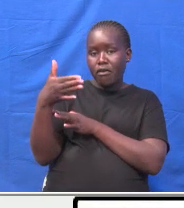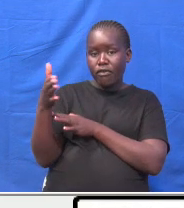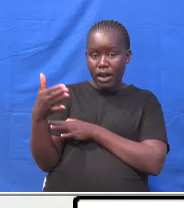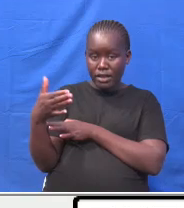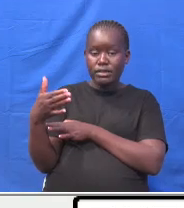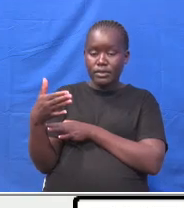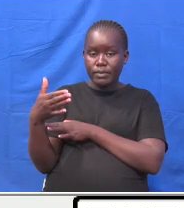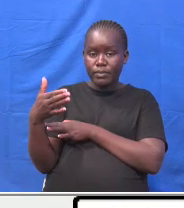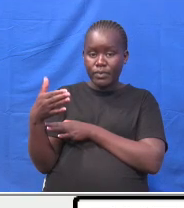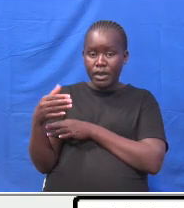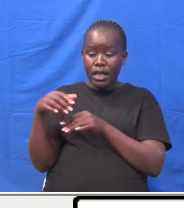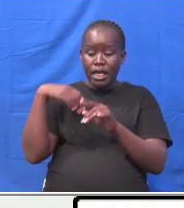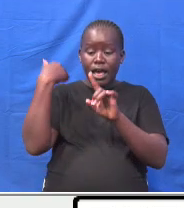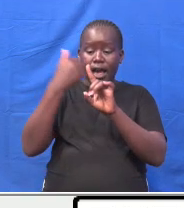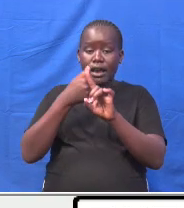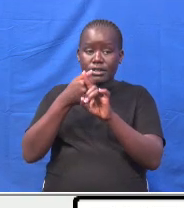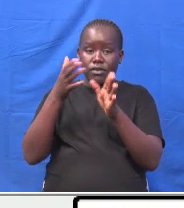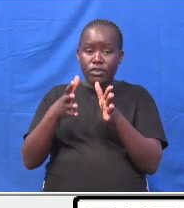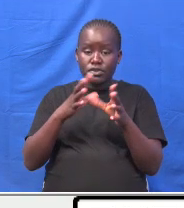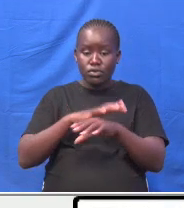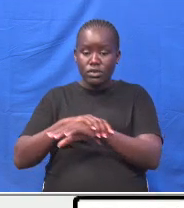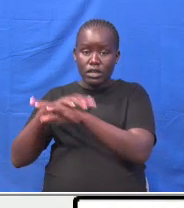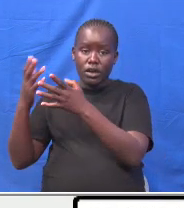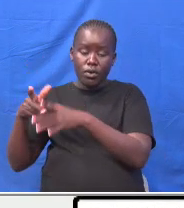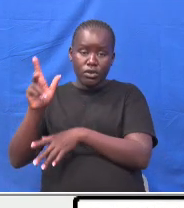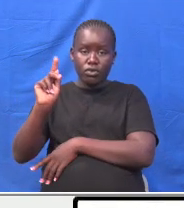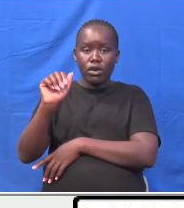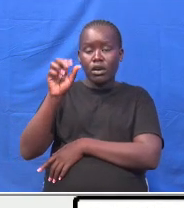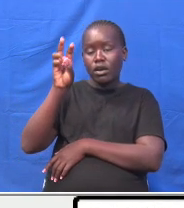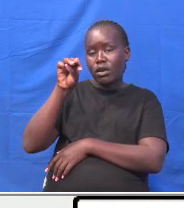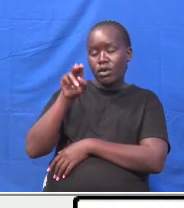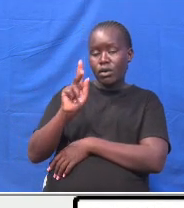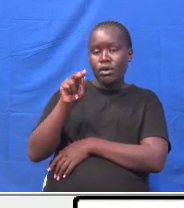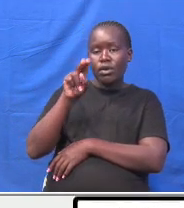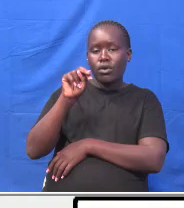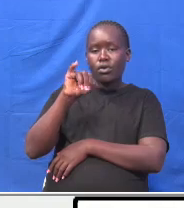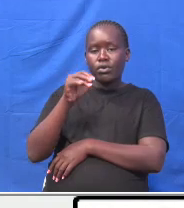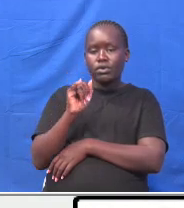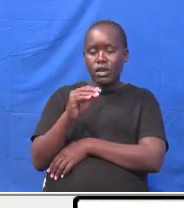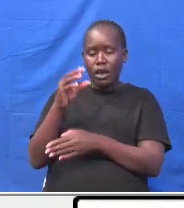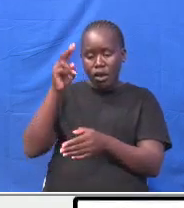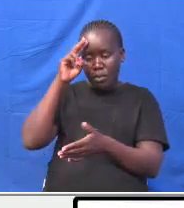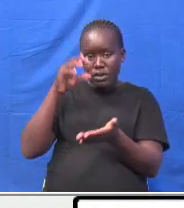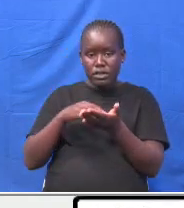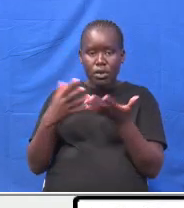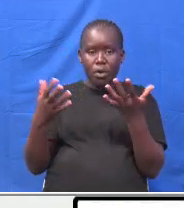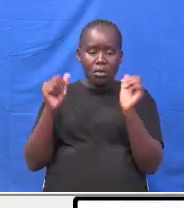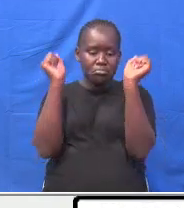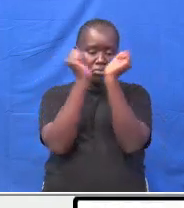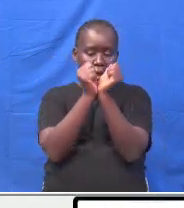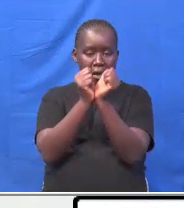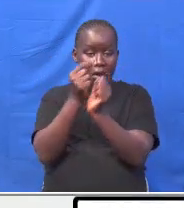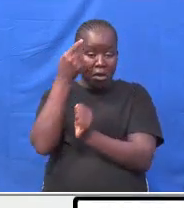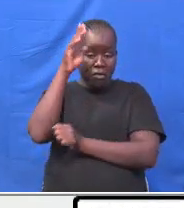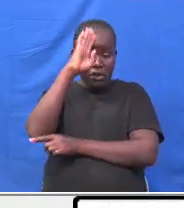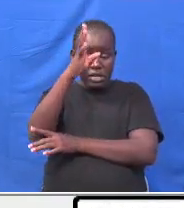The outspoken activist was taken to Kamukunji police station, where he was held for the better part of Sunday before he